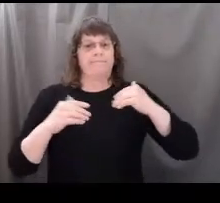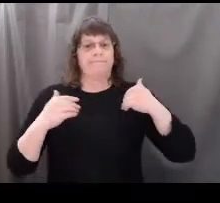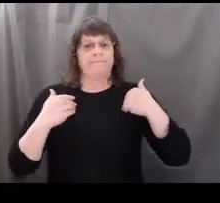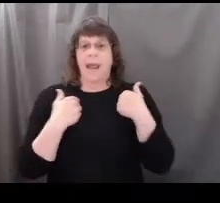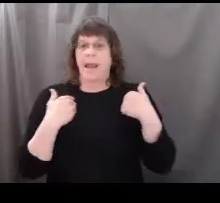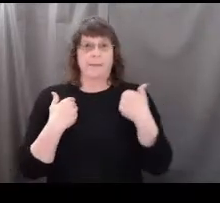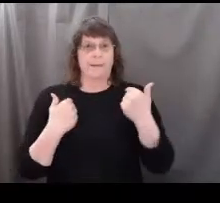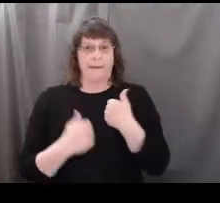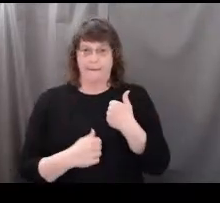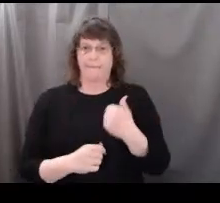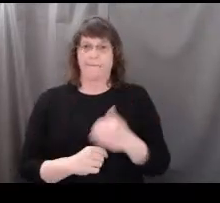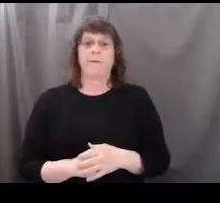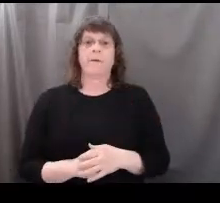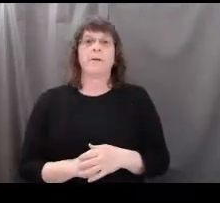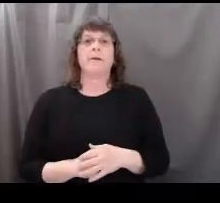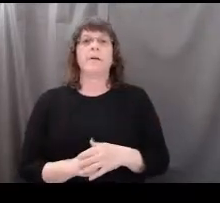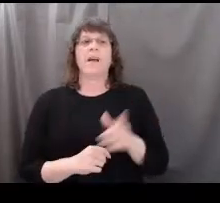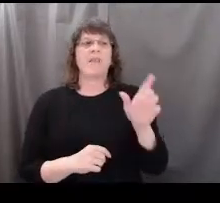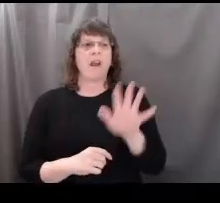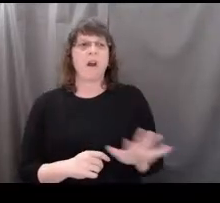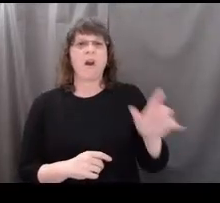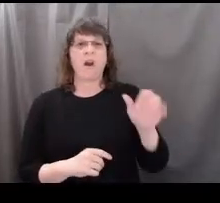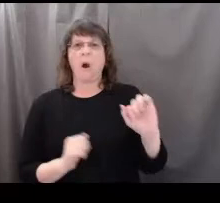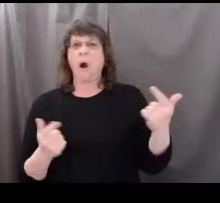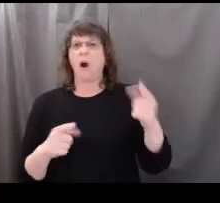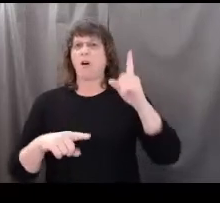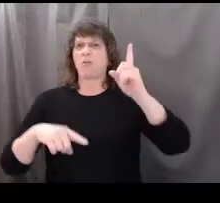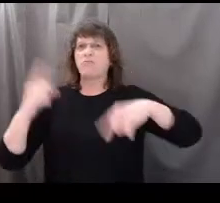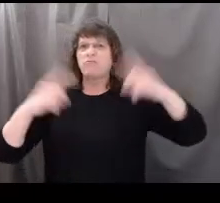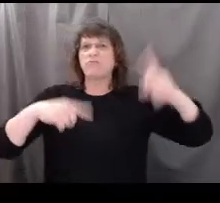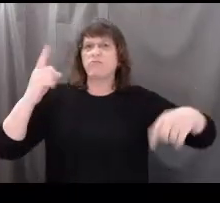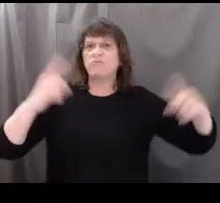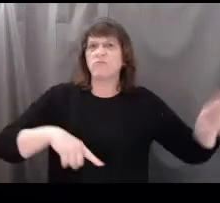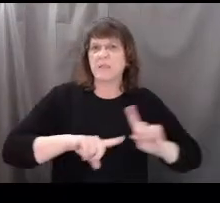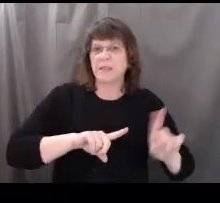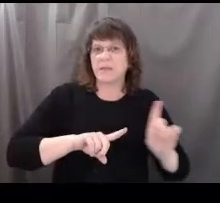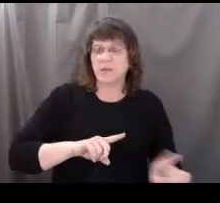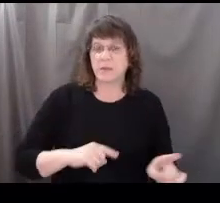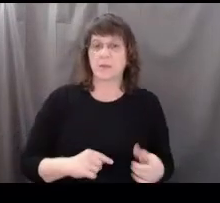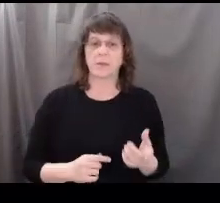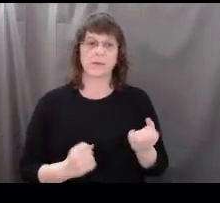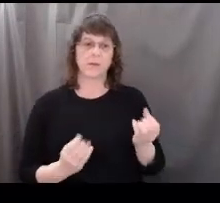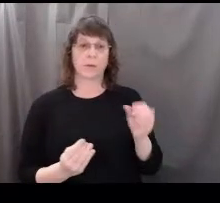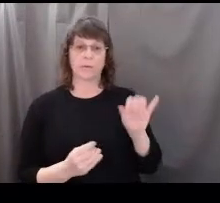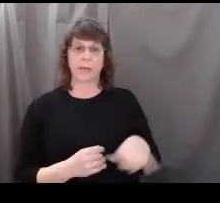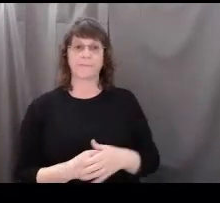lots of animals can have and how much they differ. So yeah.